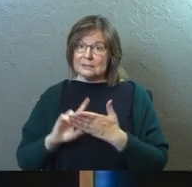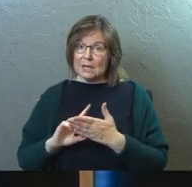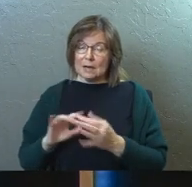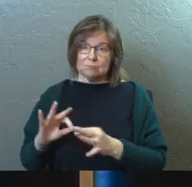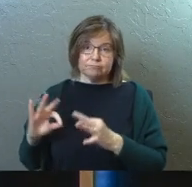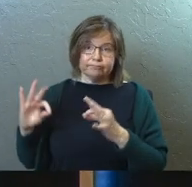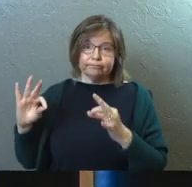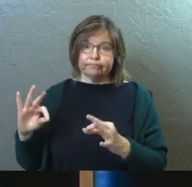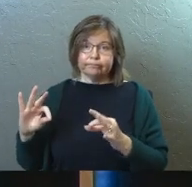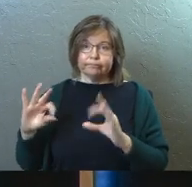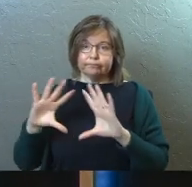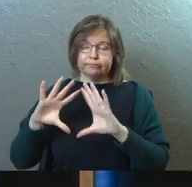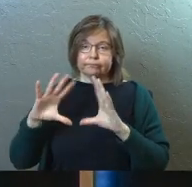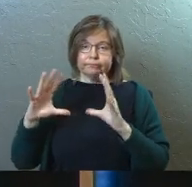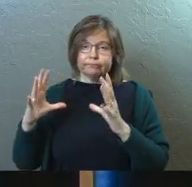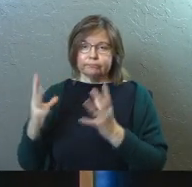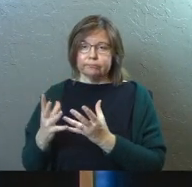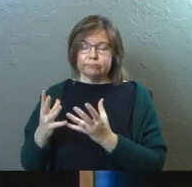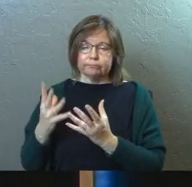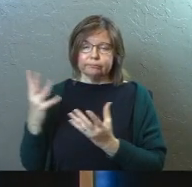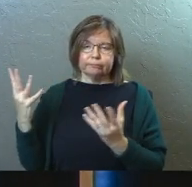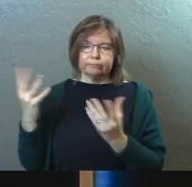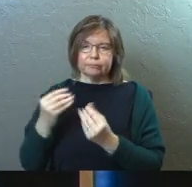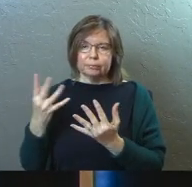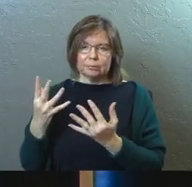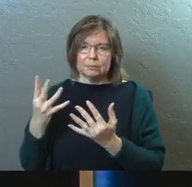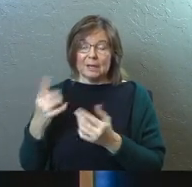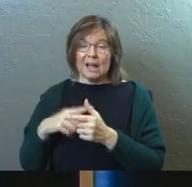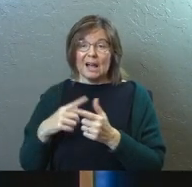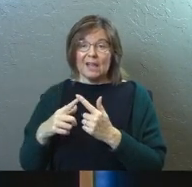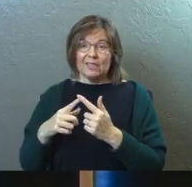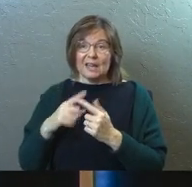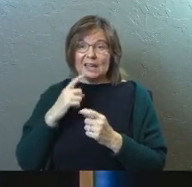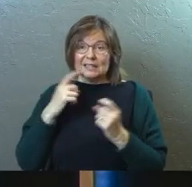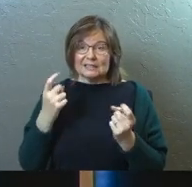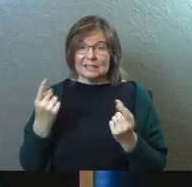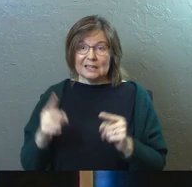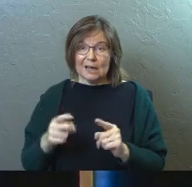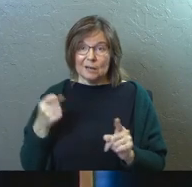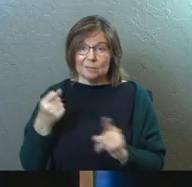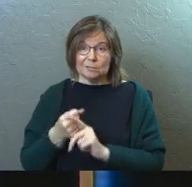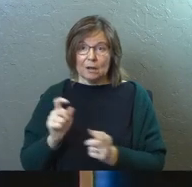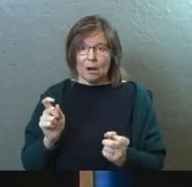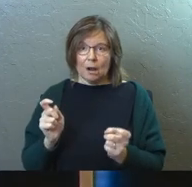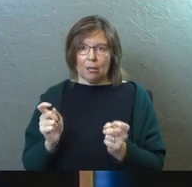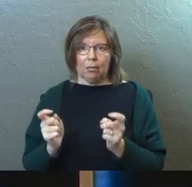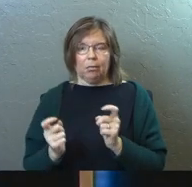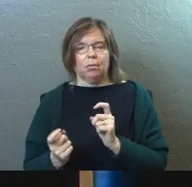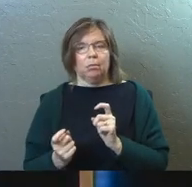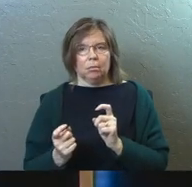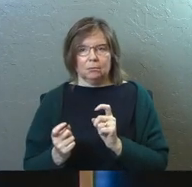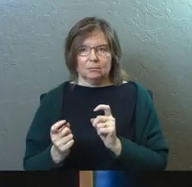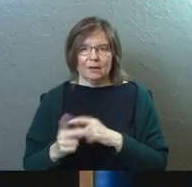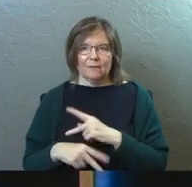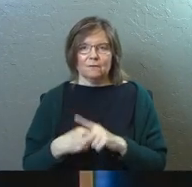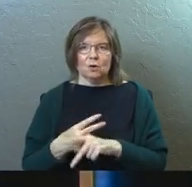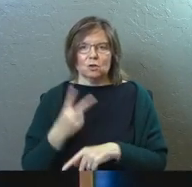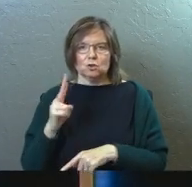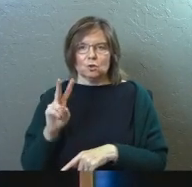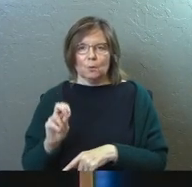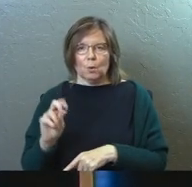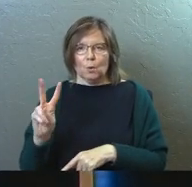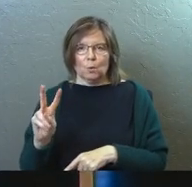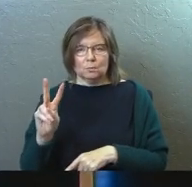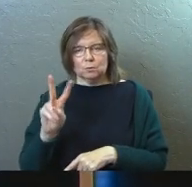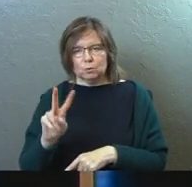in perfection. And we've got version 2.0, which is not a better version. Amen. So the ground